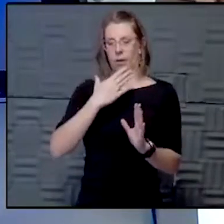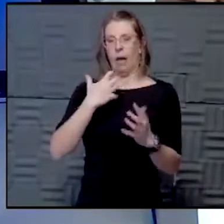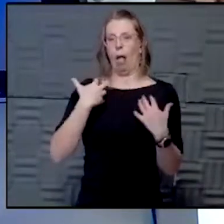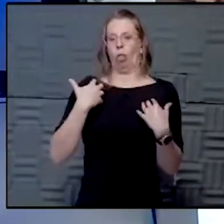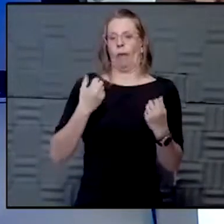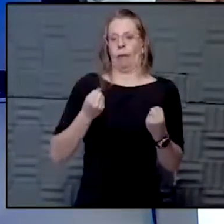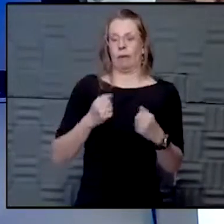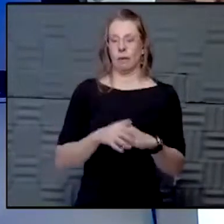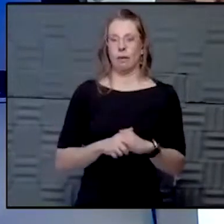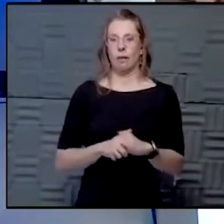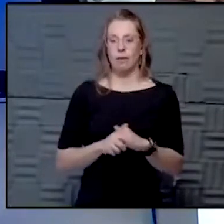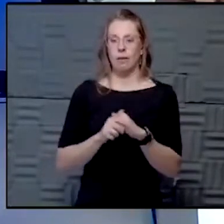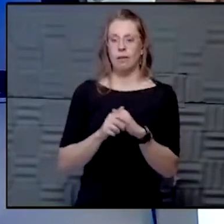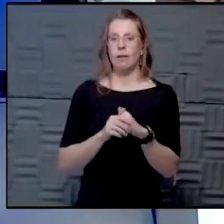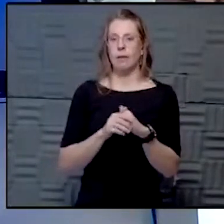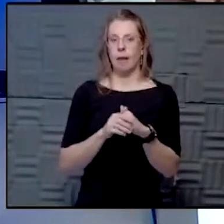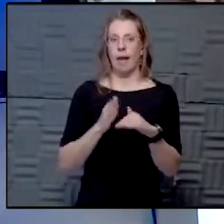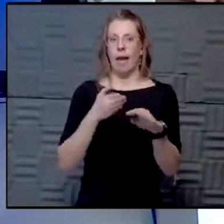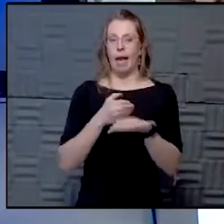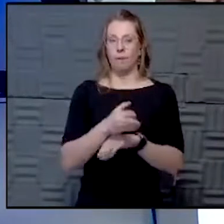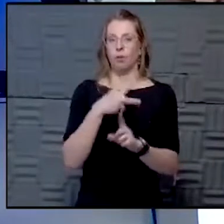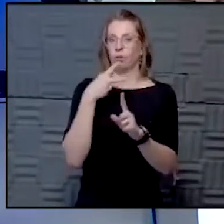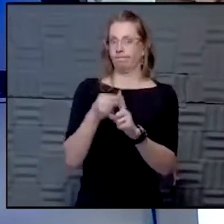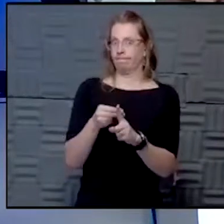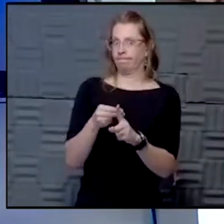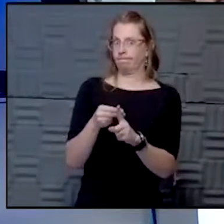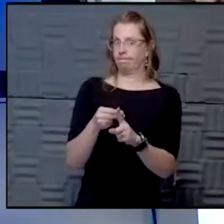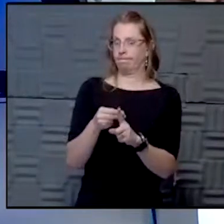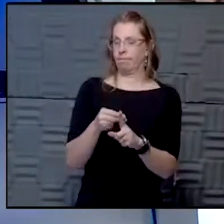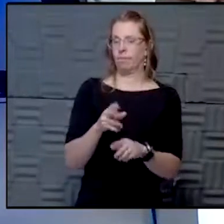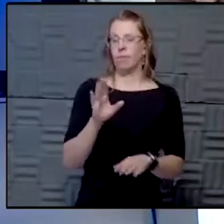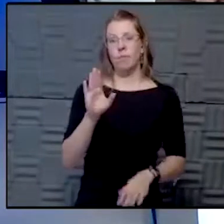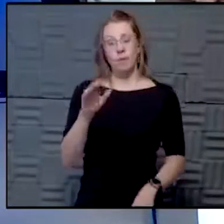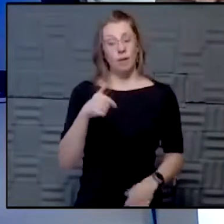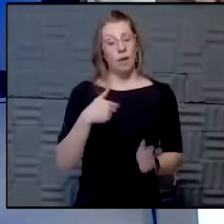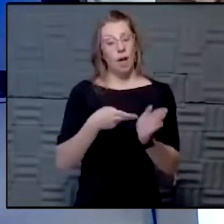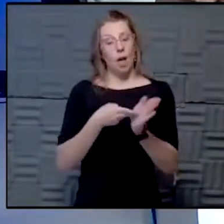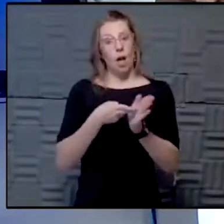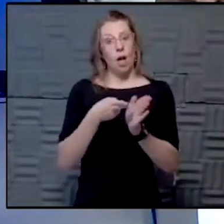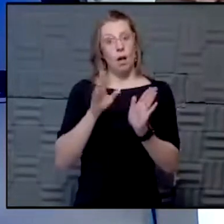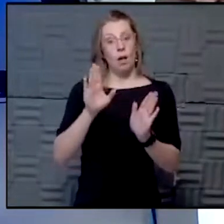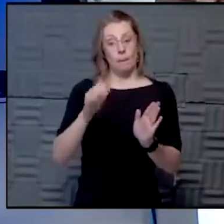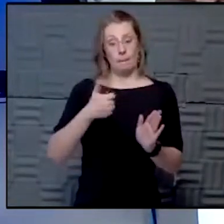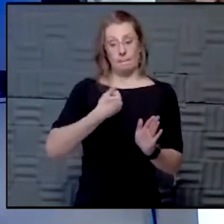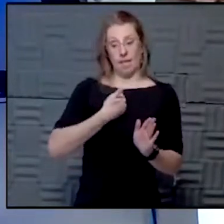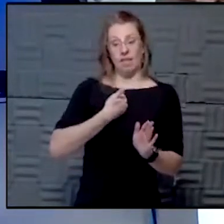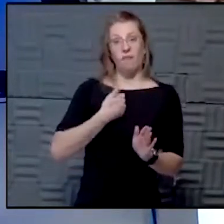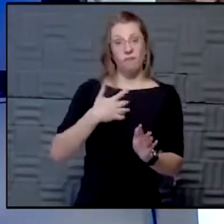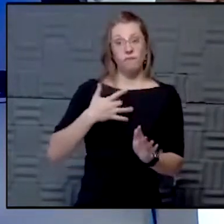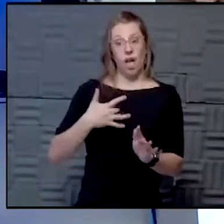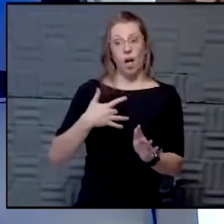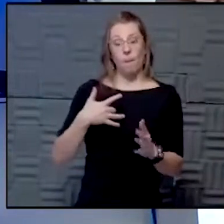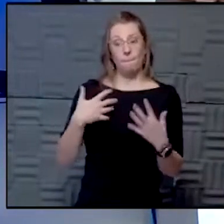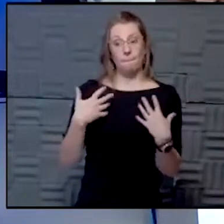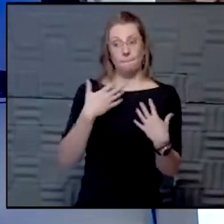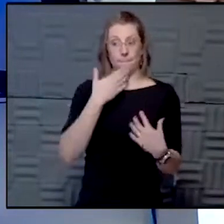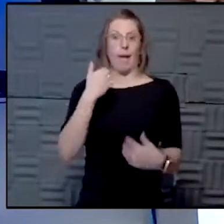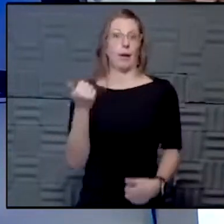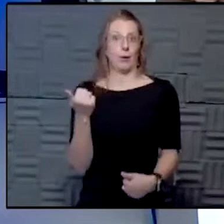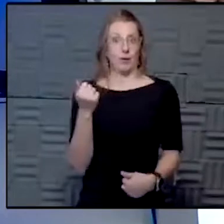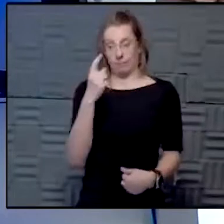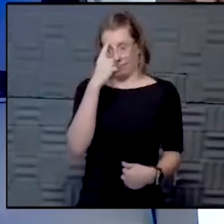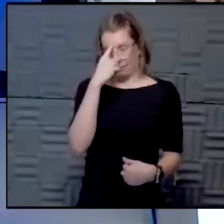healthy, after they get the vaccine? And I have to say, anecdotally, I did. It made me